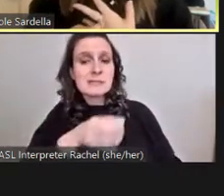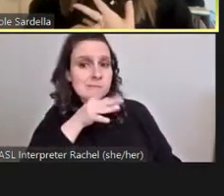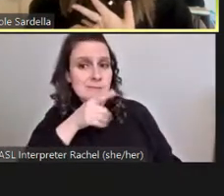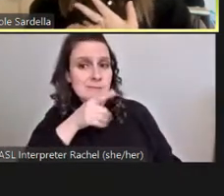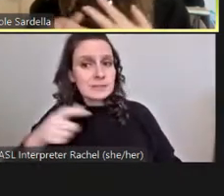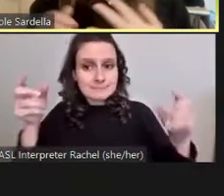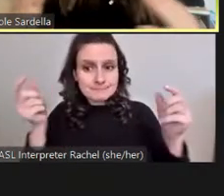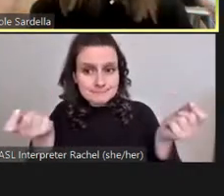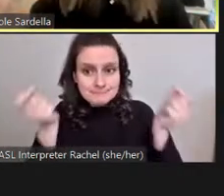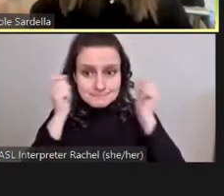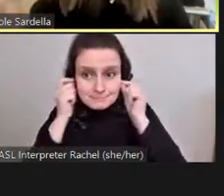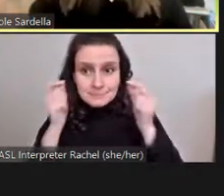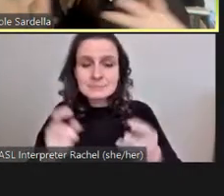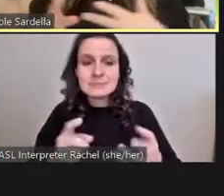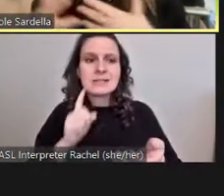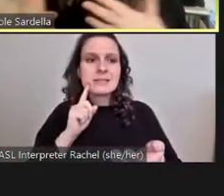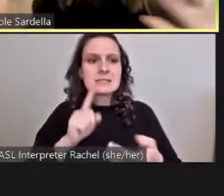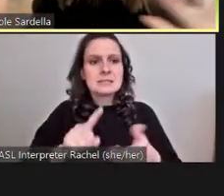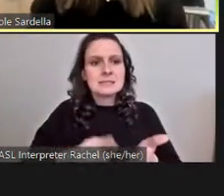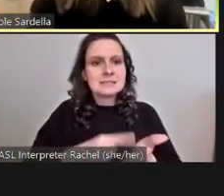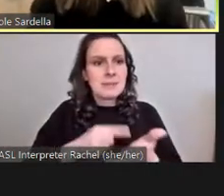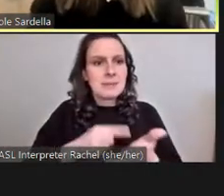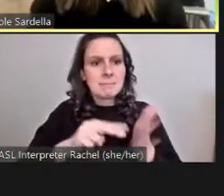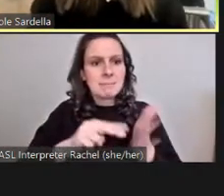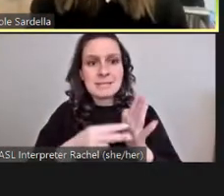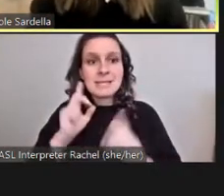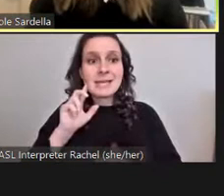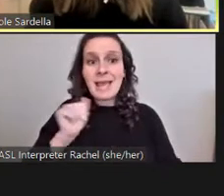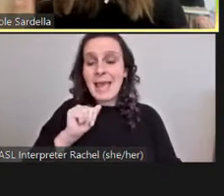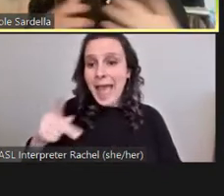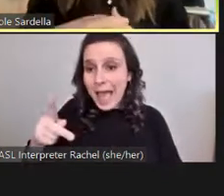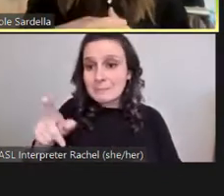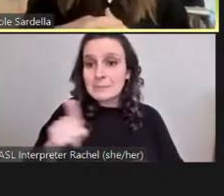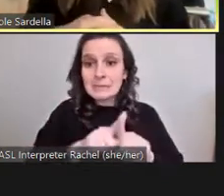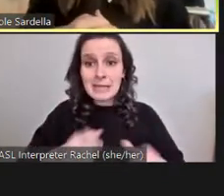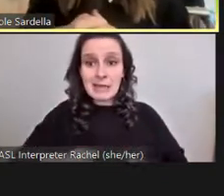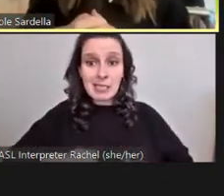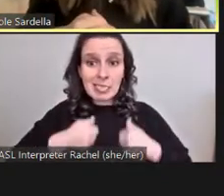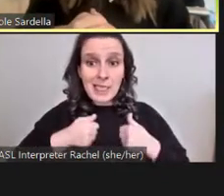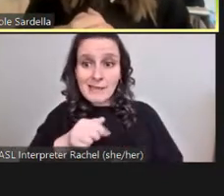means through an app like Live Voice. Sometimes it means just speaking to a group of people.